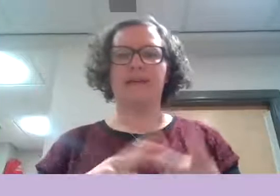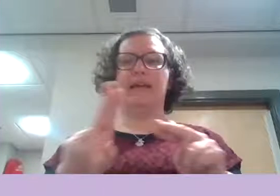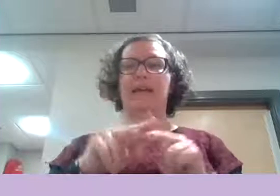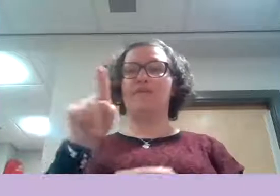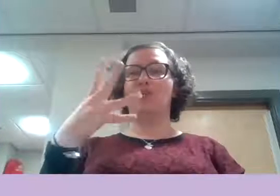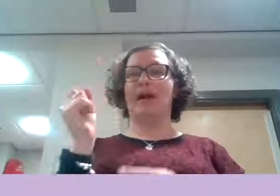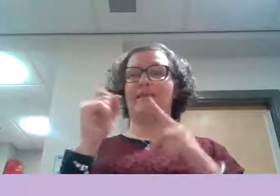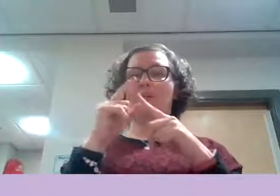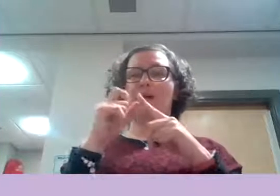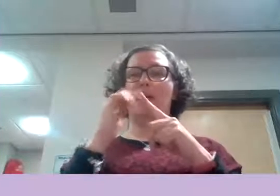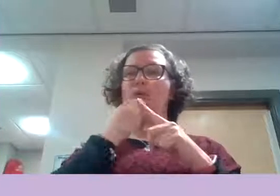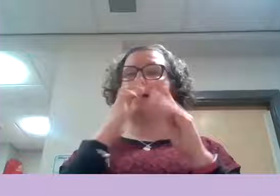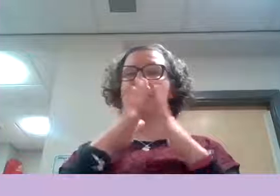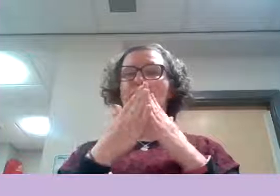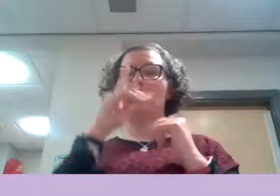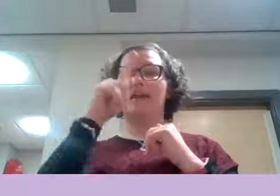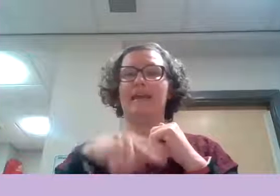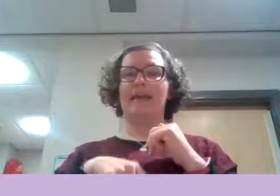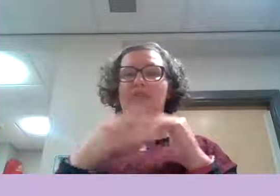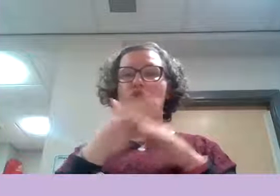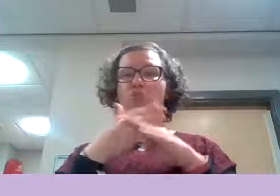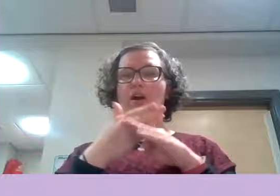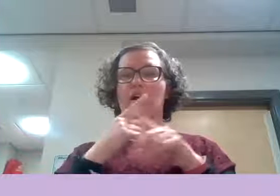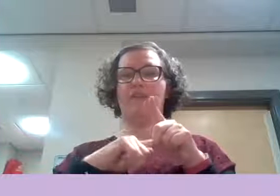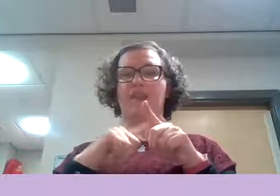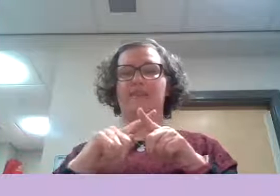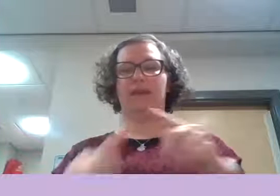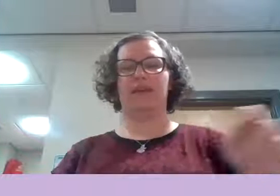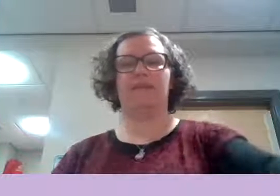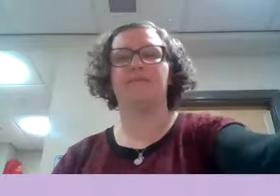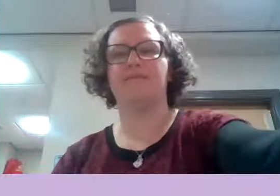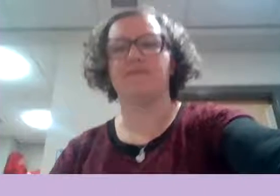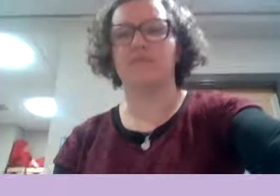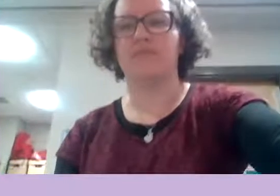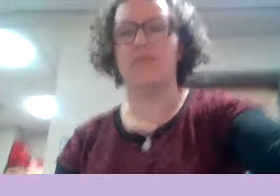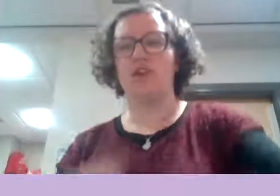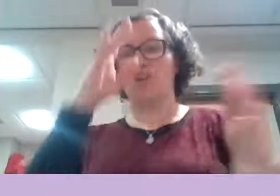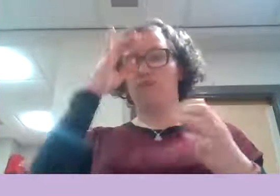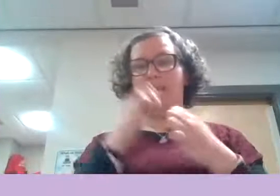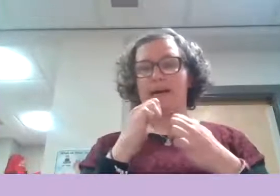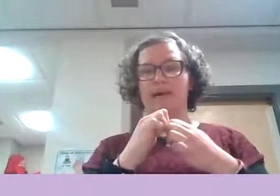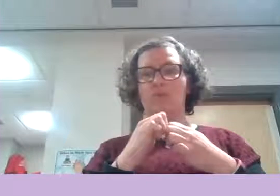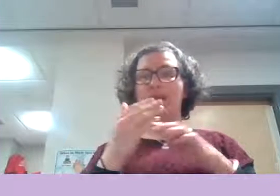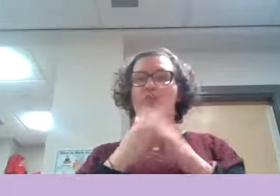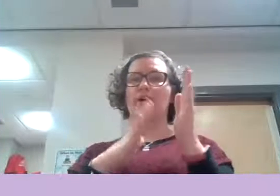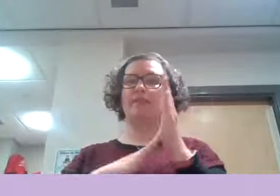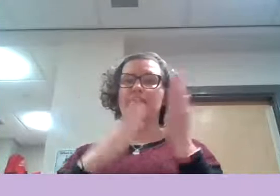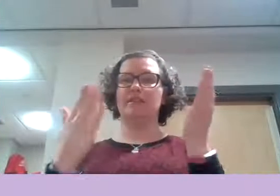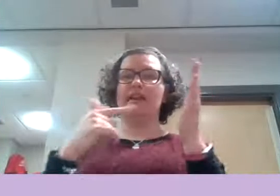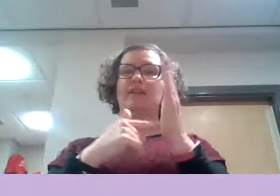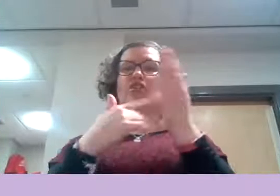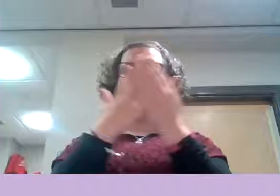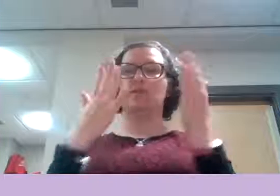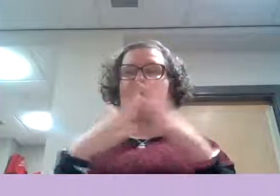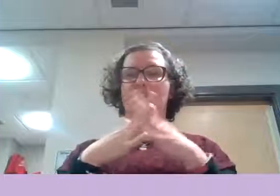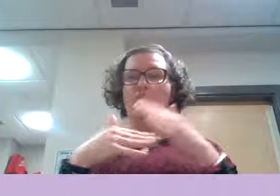Okay, if you have a purple maths book, here is your work for this week. Remember, we have work for